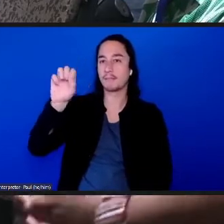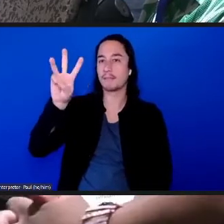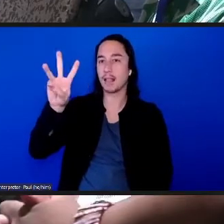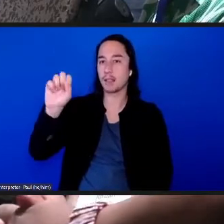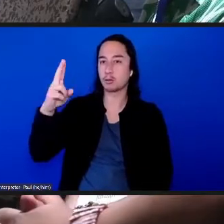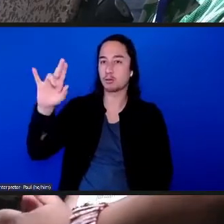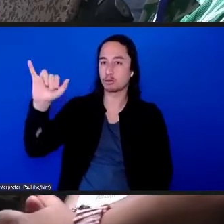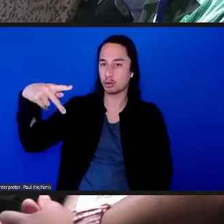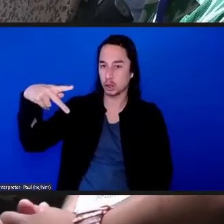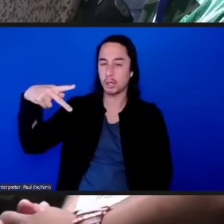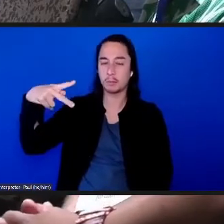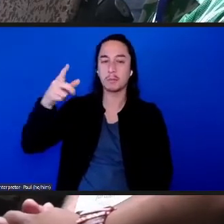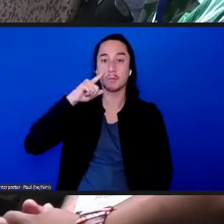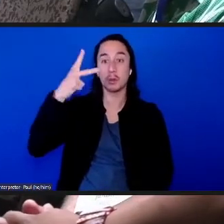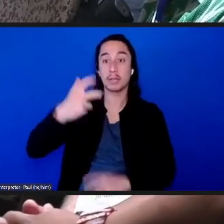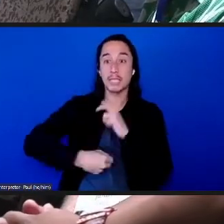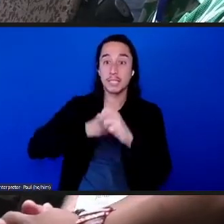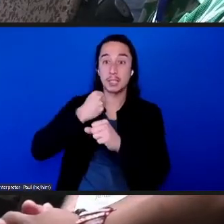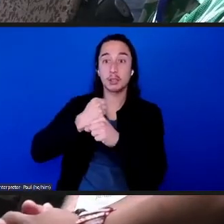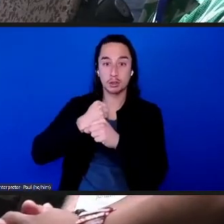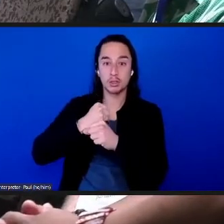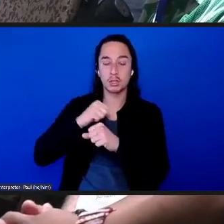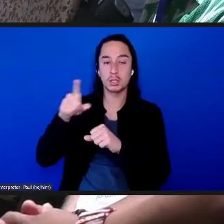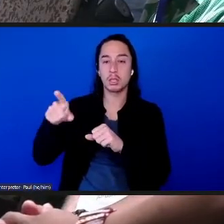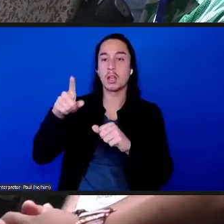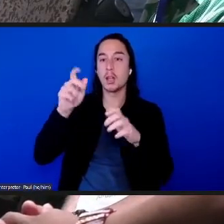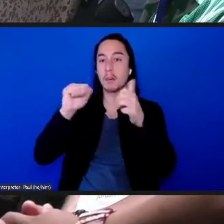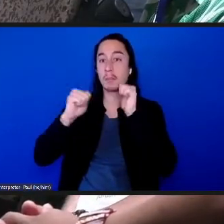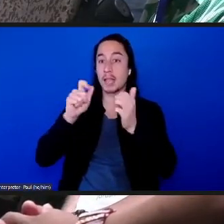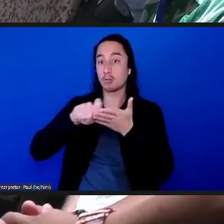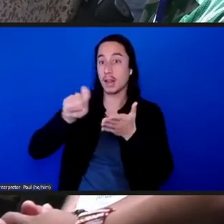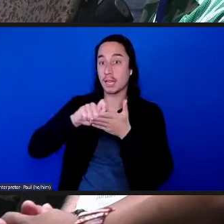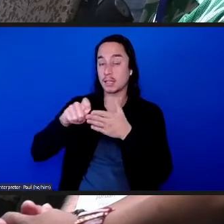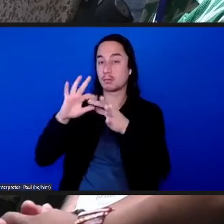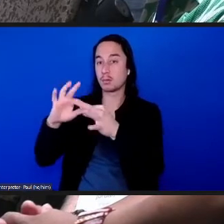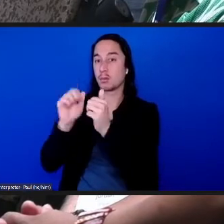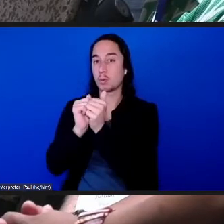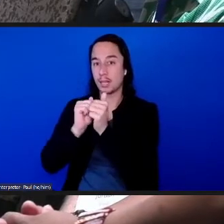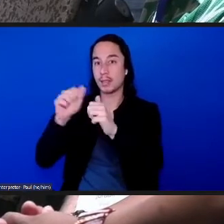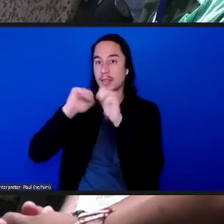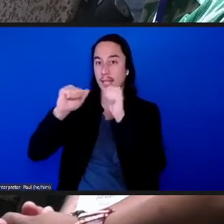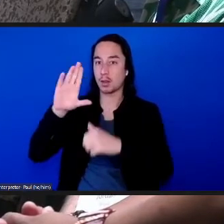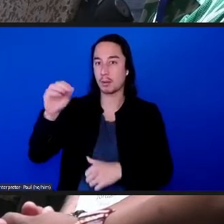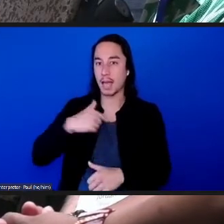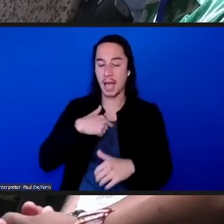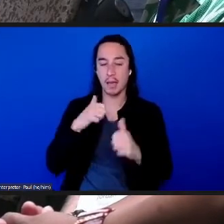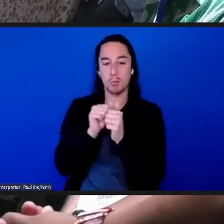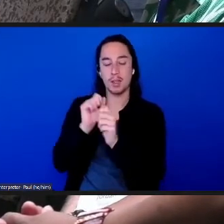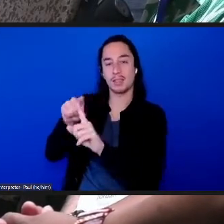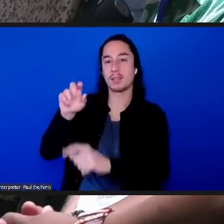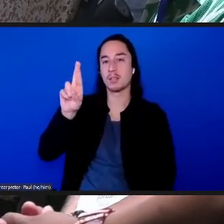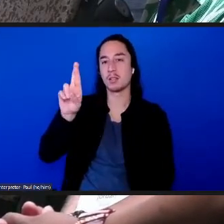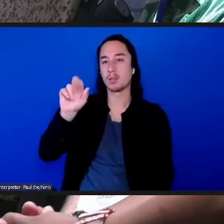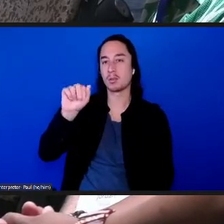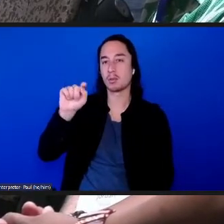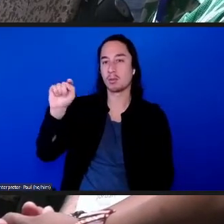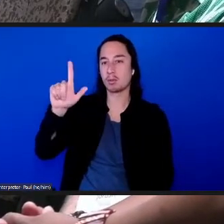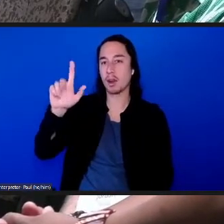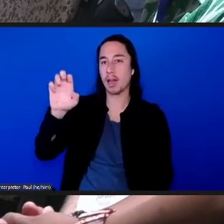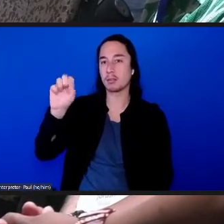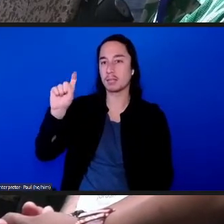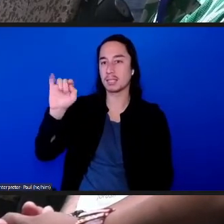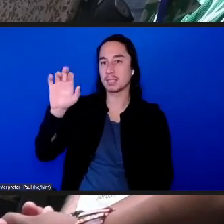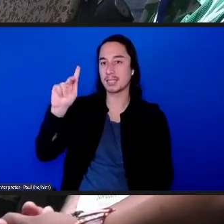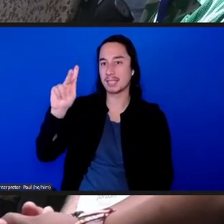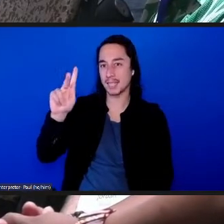Mellon offers for a playwright to be in residence with a theater company. And I'm with Rattlestick, who I've had a long relationship with, and